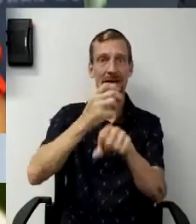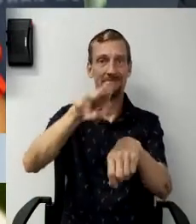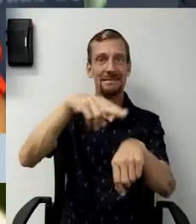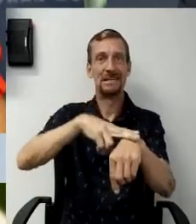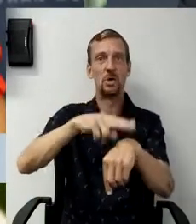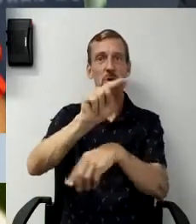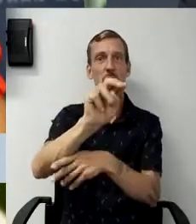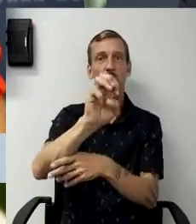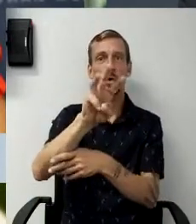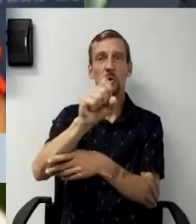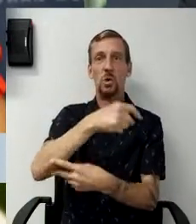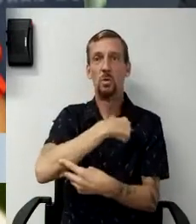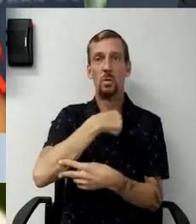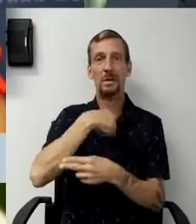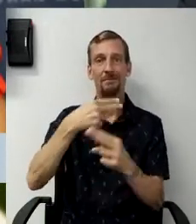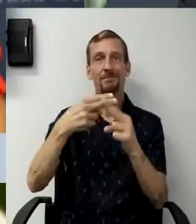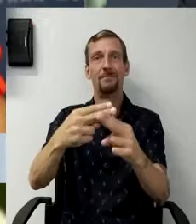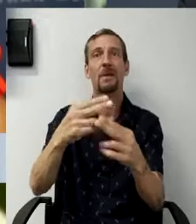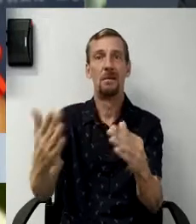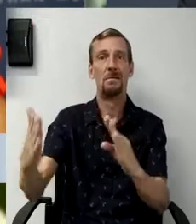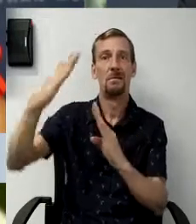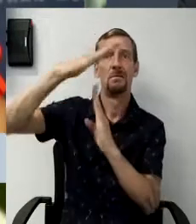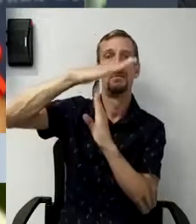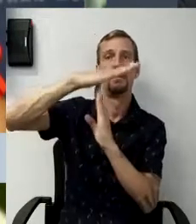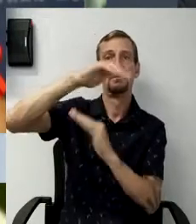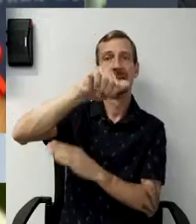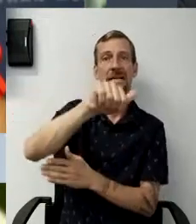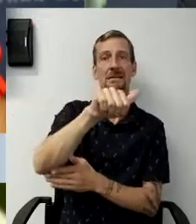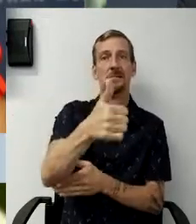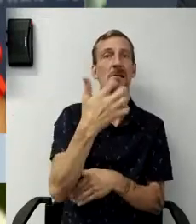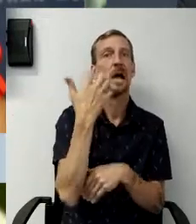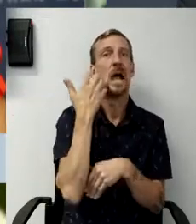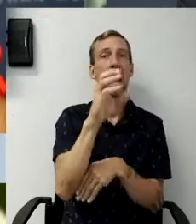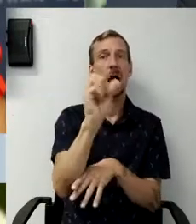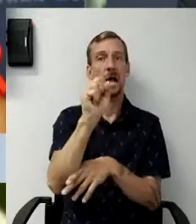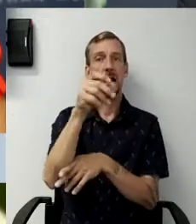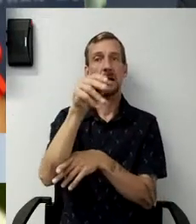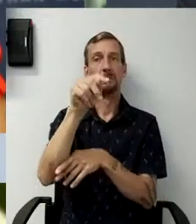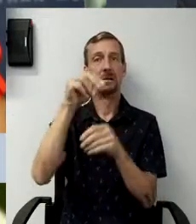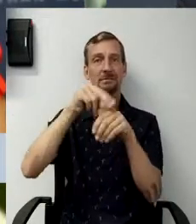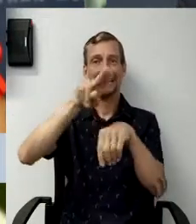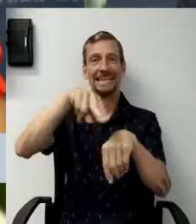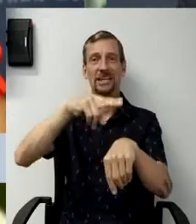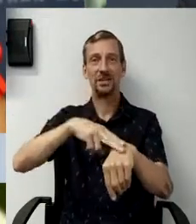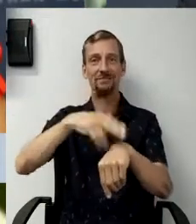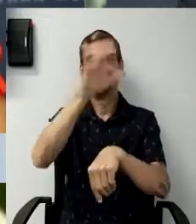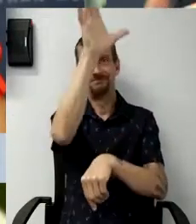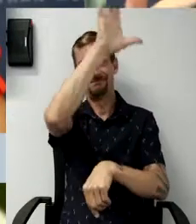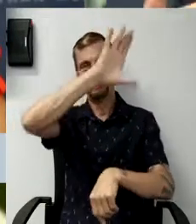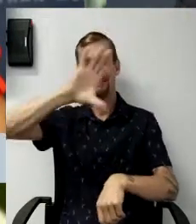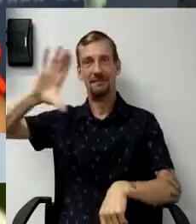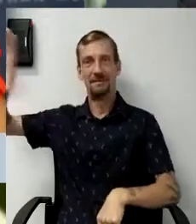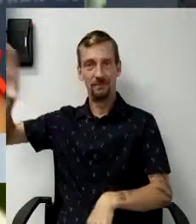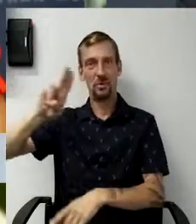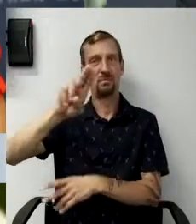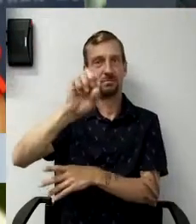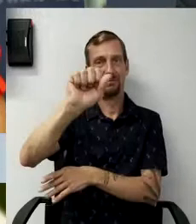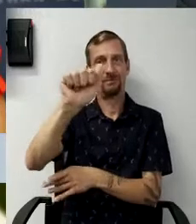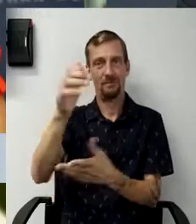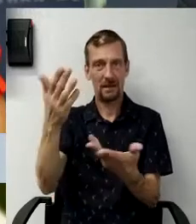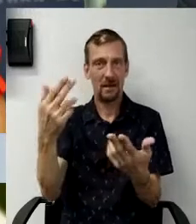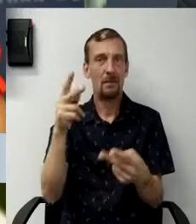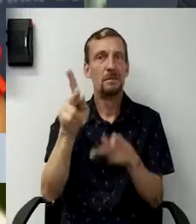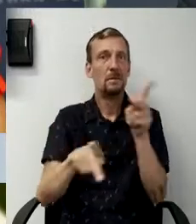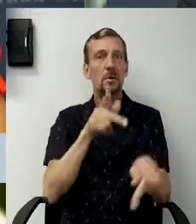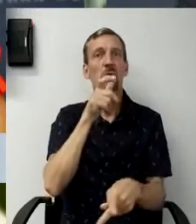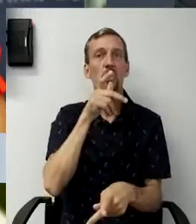were named one of the top 10 hot spots in the nation. And folks that are doing interviews back in